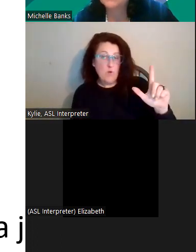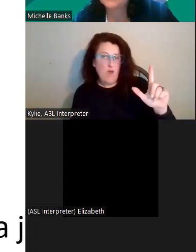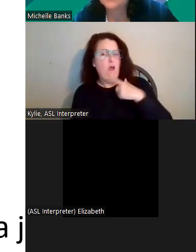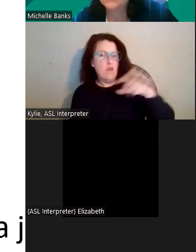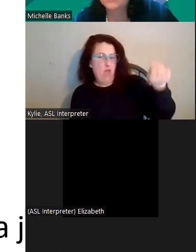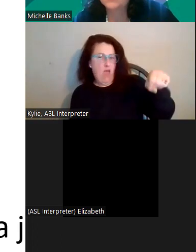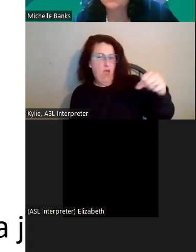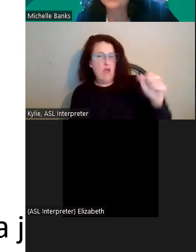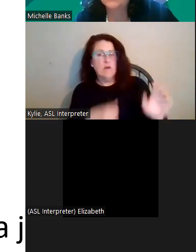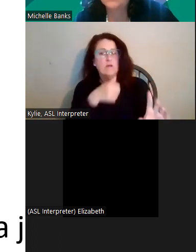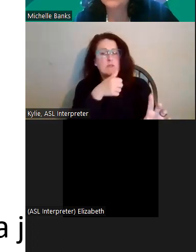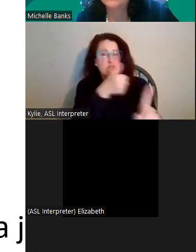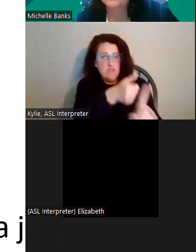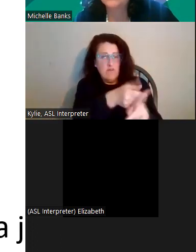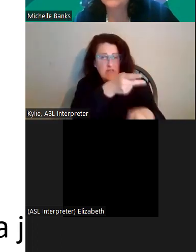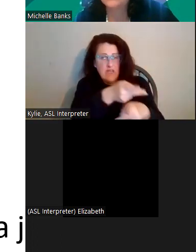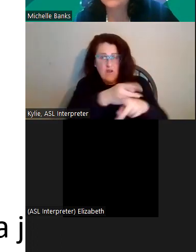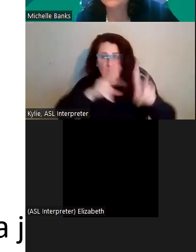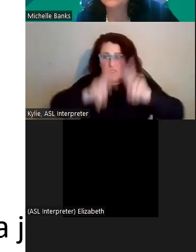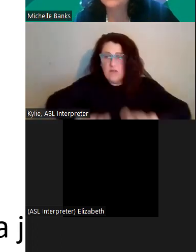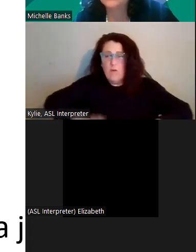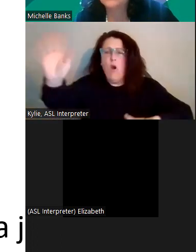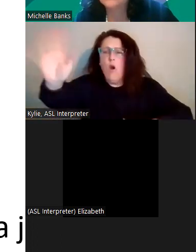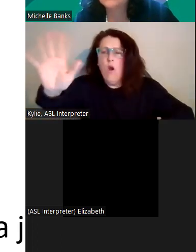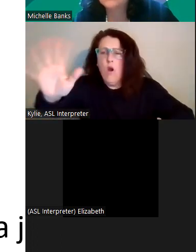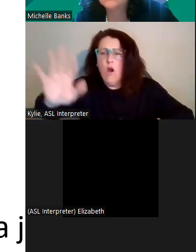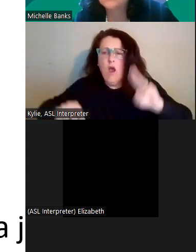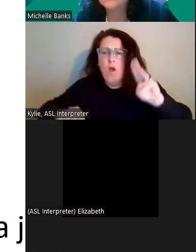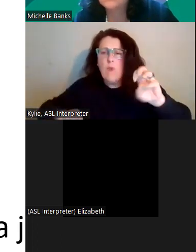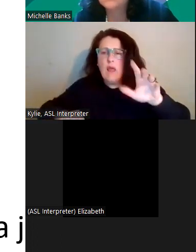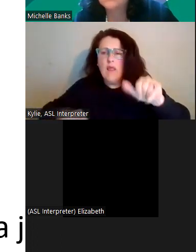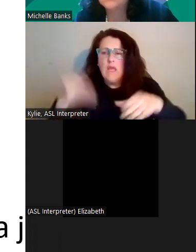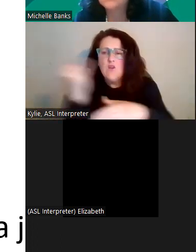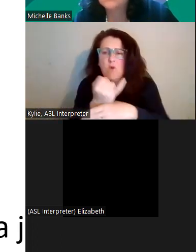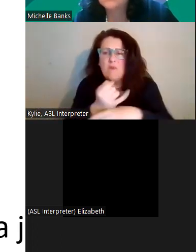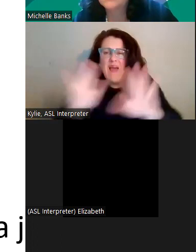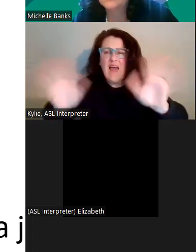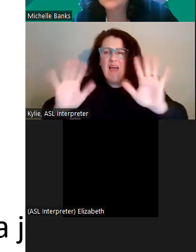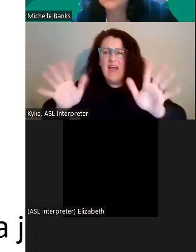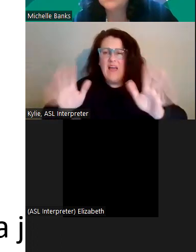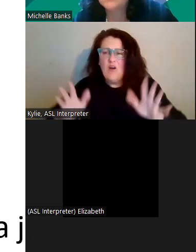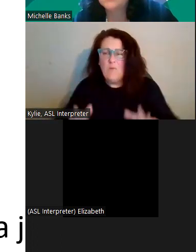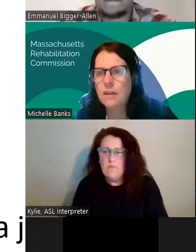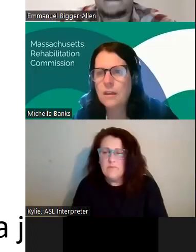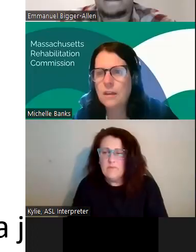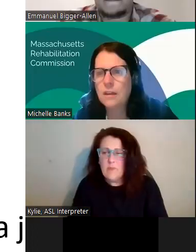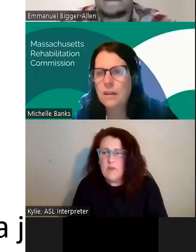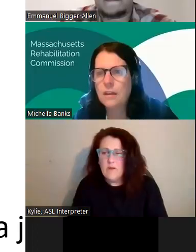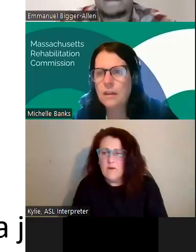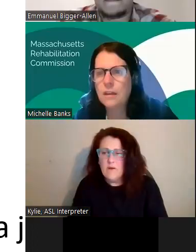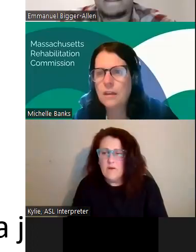self-care assessment is... I'm so sorry to interrupt you. We've been asked